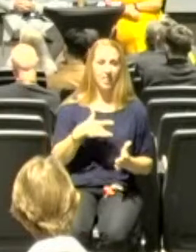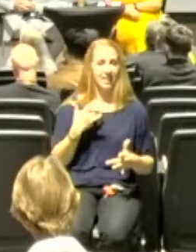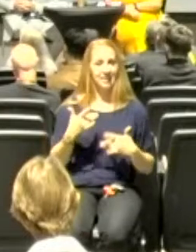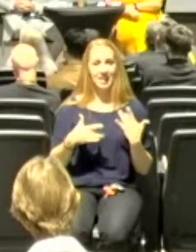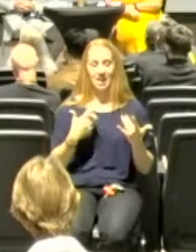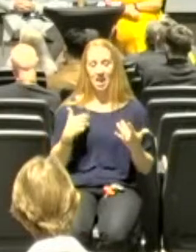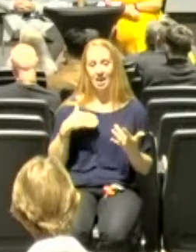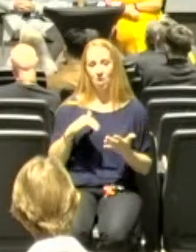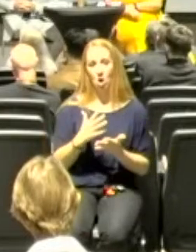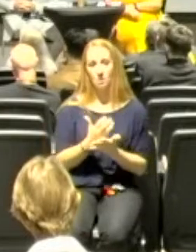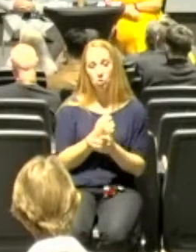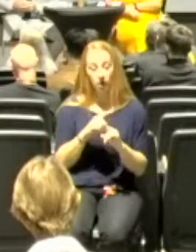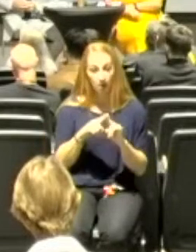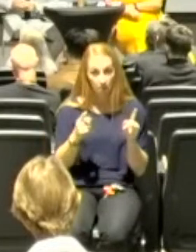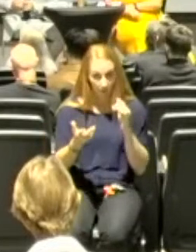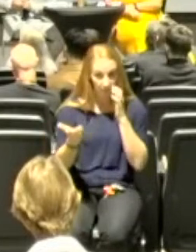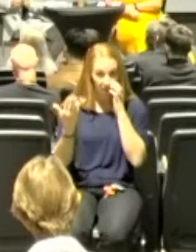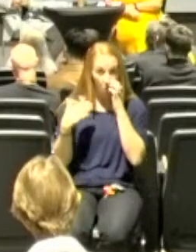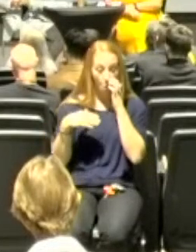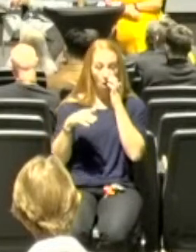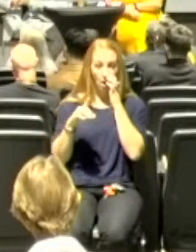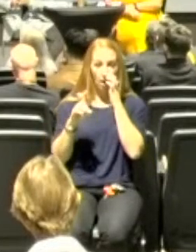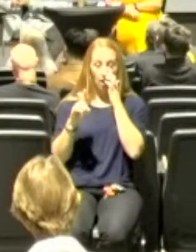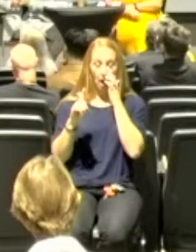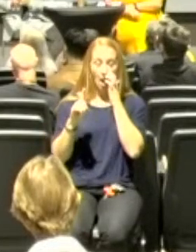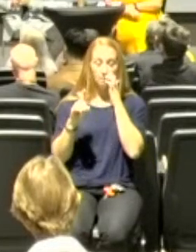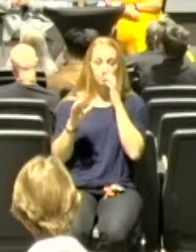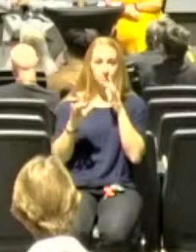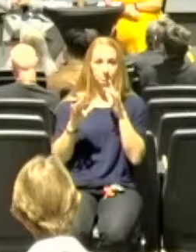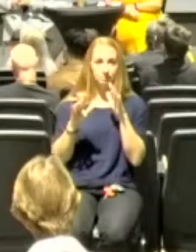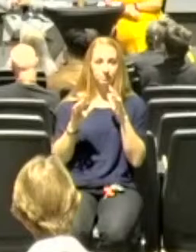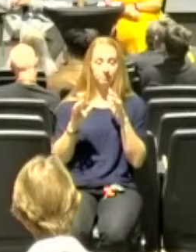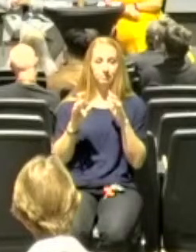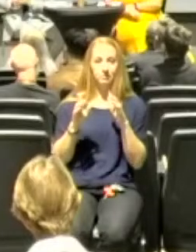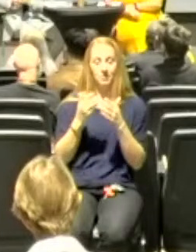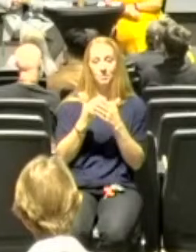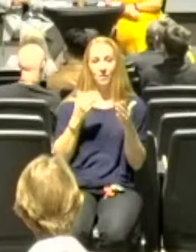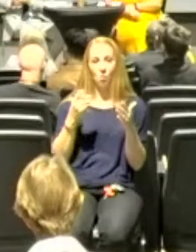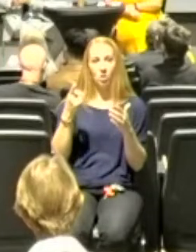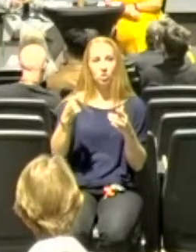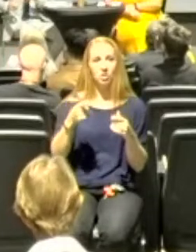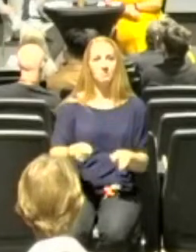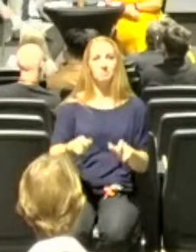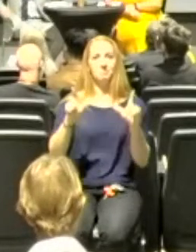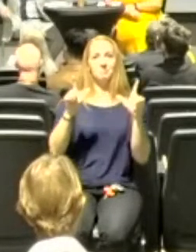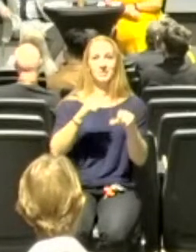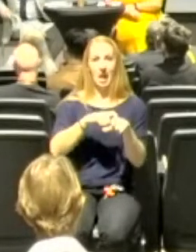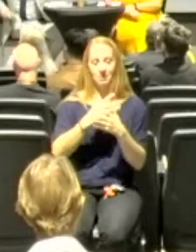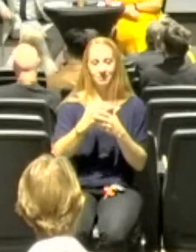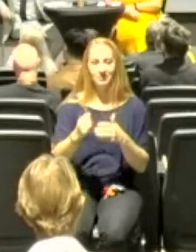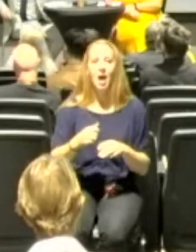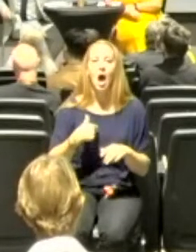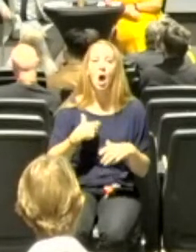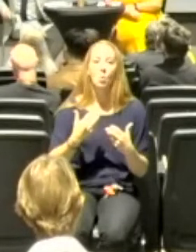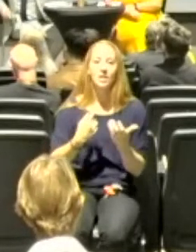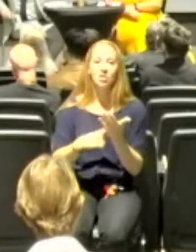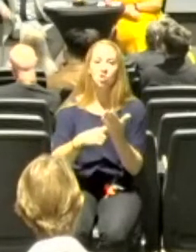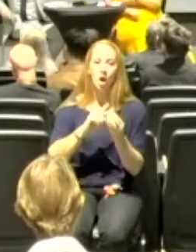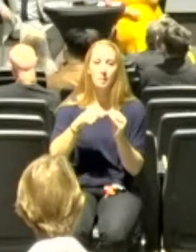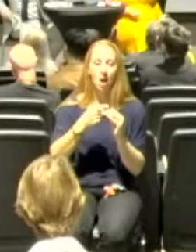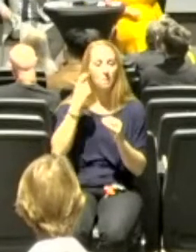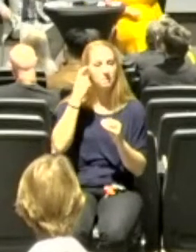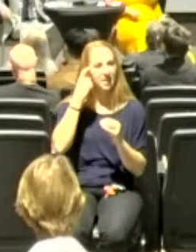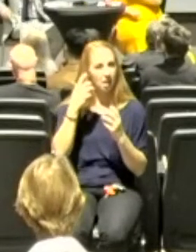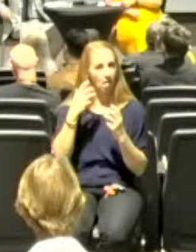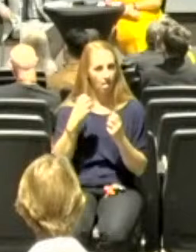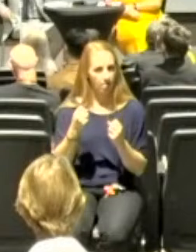those opportunities. But before Danette puts up the red folder, I have to talk about mental health and our students, okay? We have